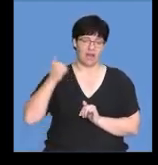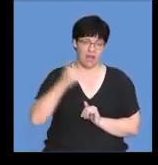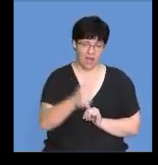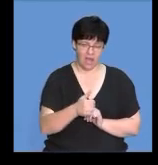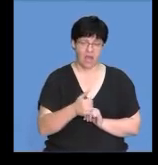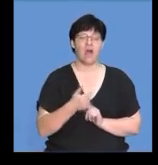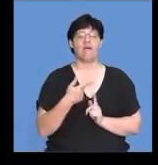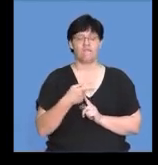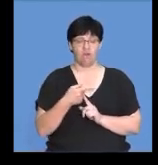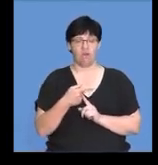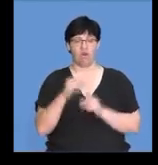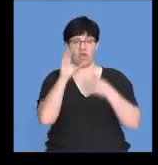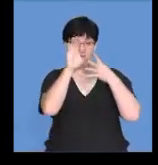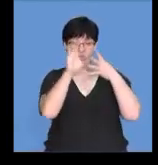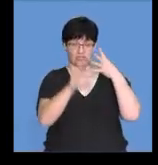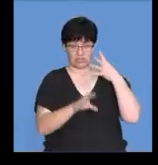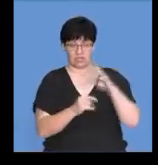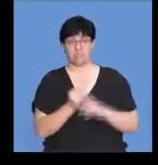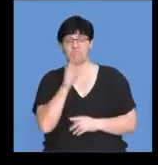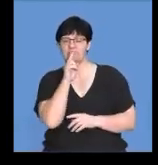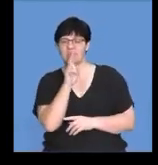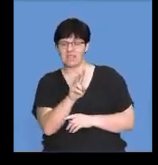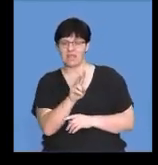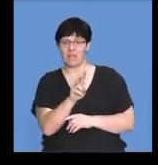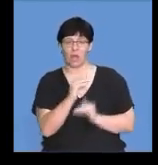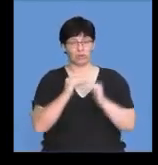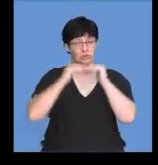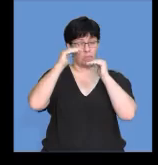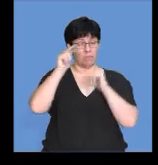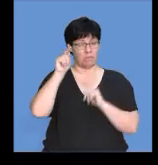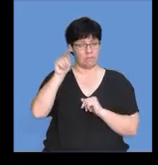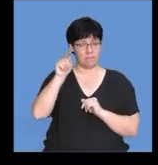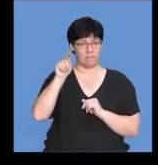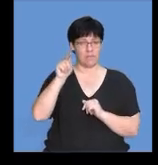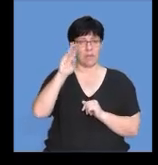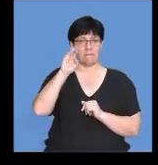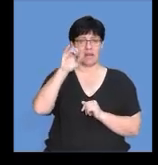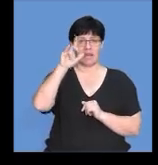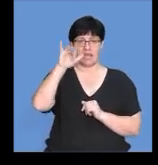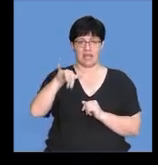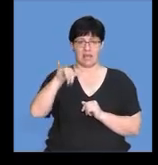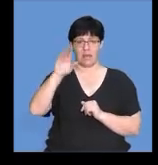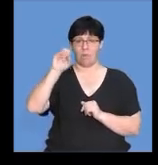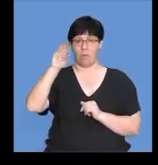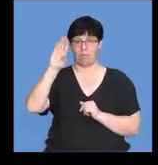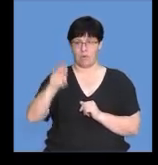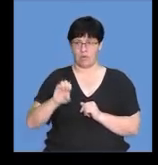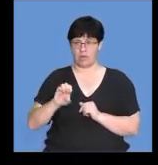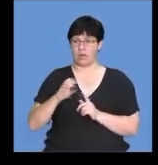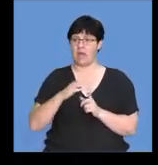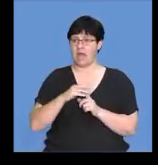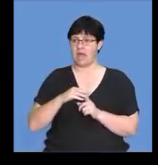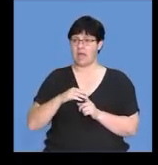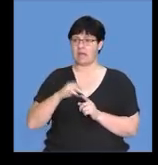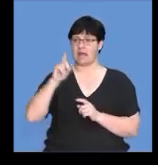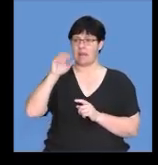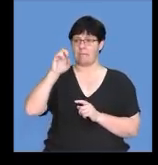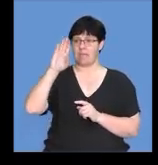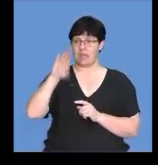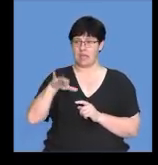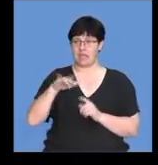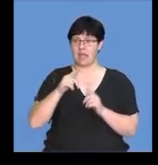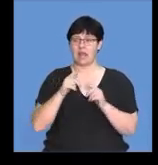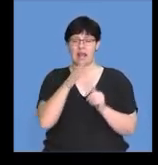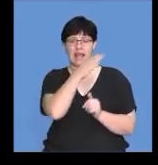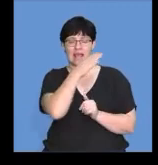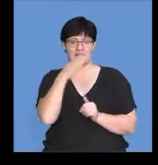this characteristic, and it tells us here right at the top that Billy Bob and Levi are cousins. So here you've got Billy Bob